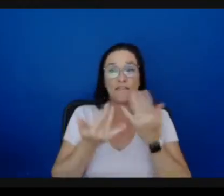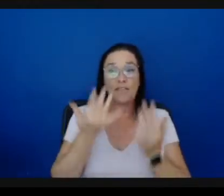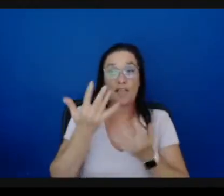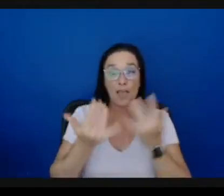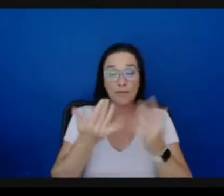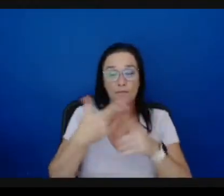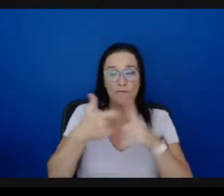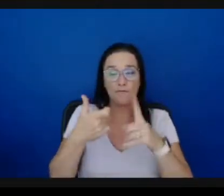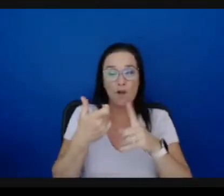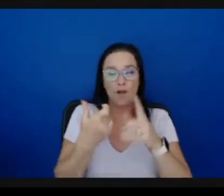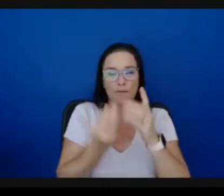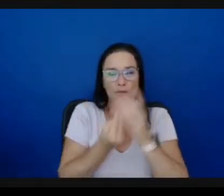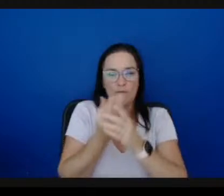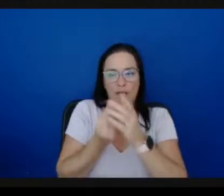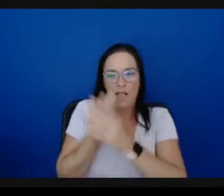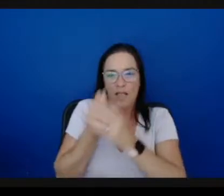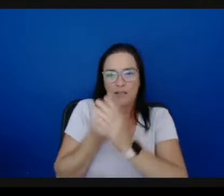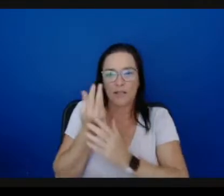flow.